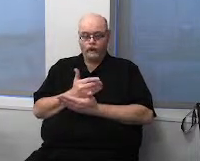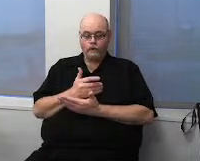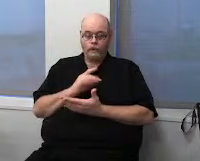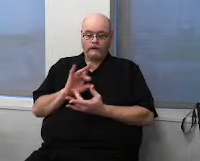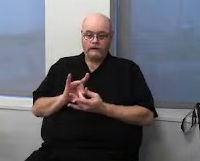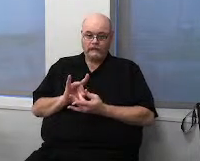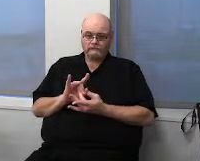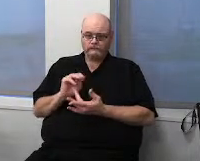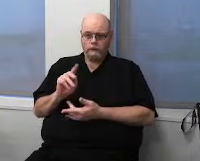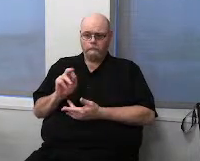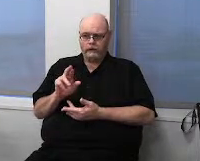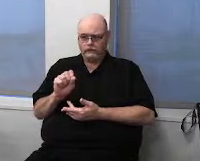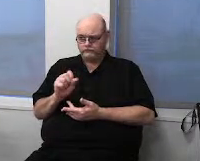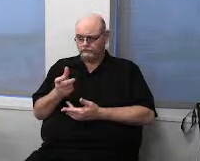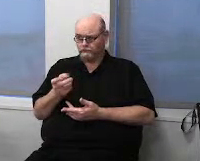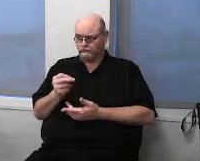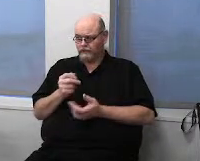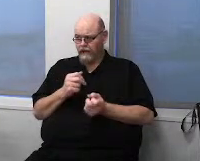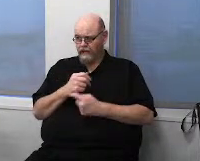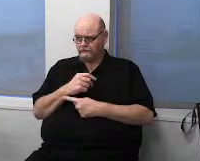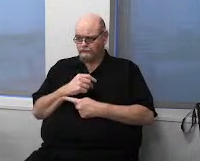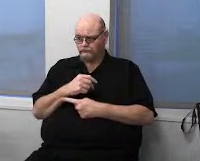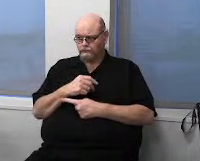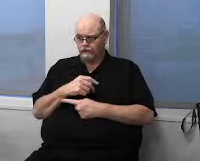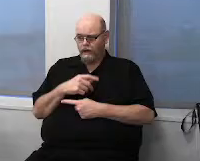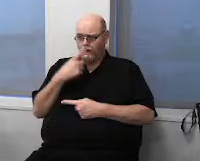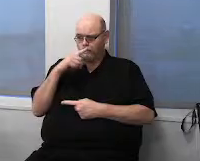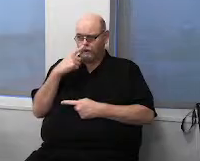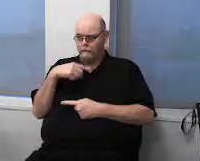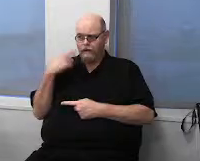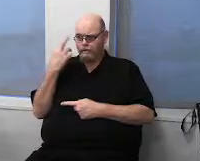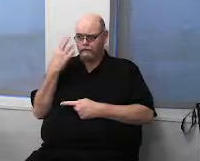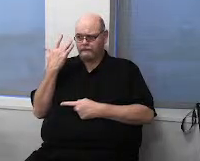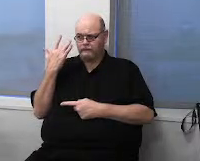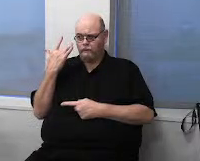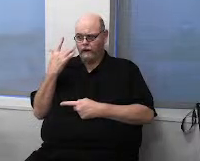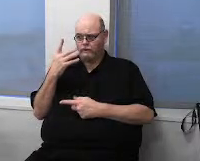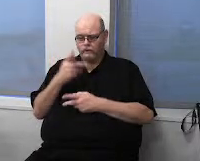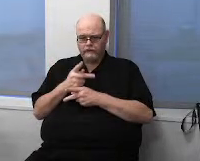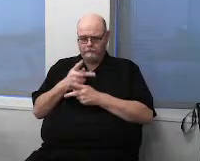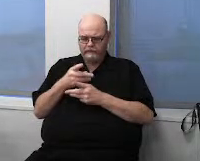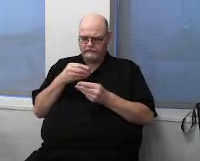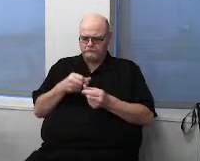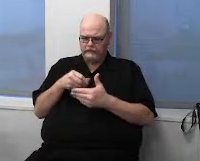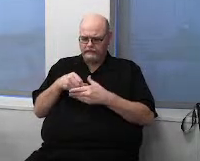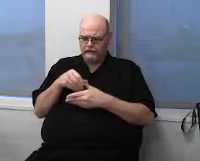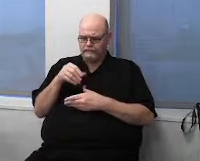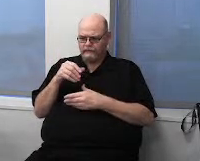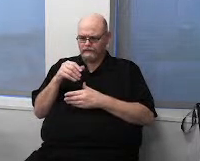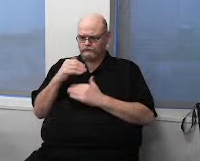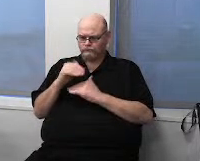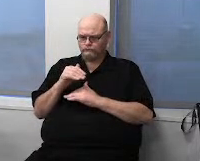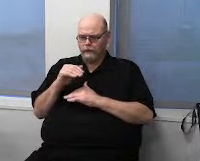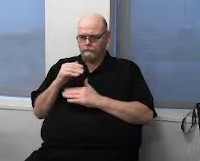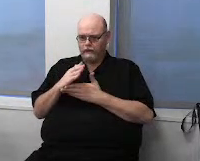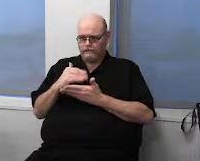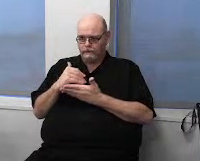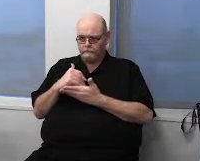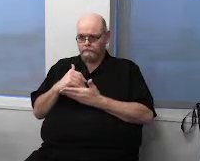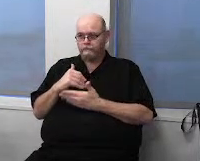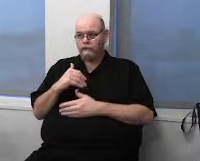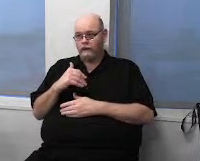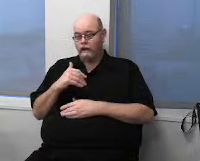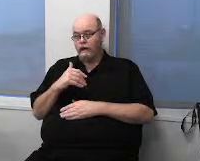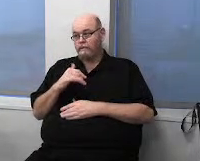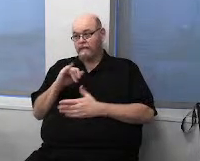new connection meters that you were also asked about it. Explain what the reasoning by keeping that spend in the constrained budget. Again,